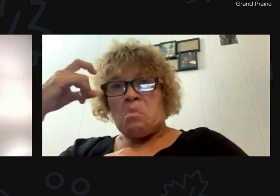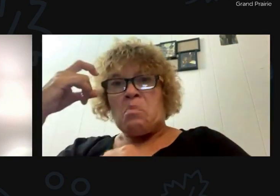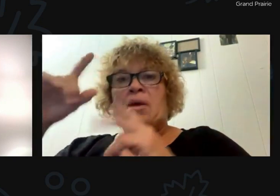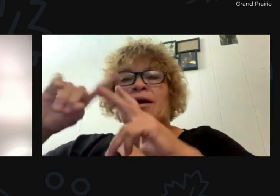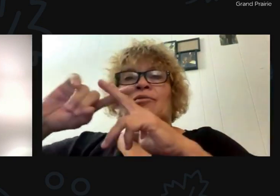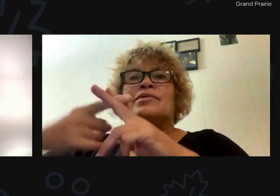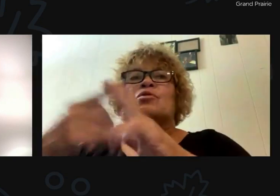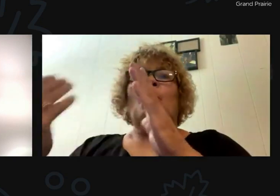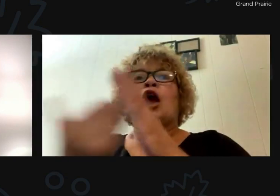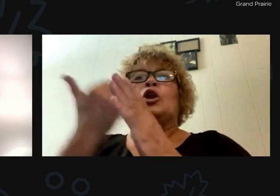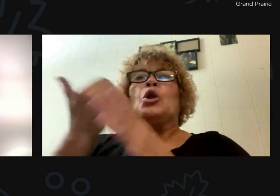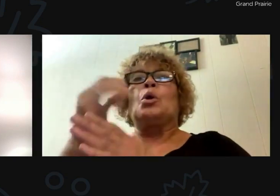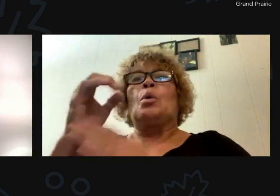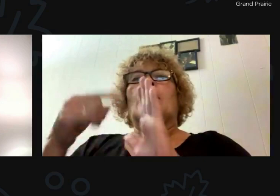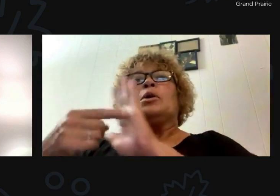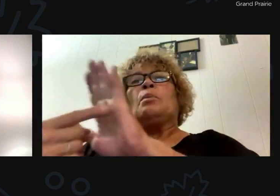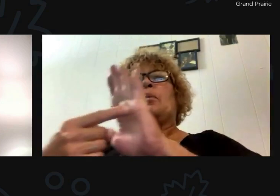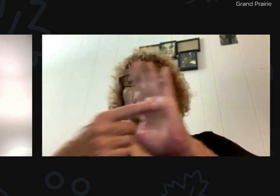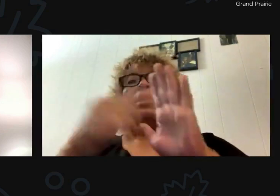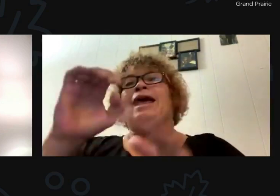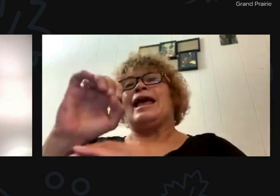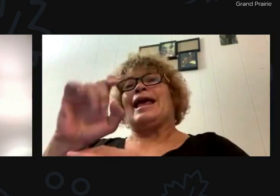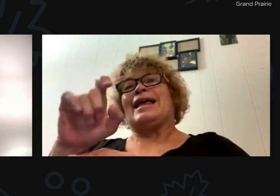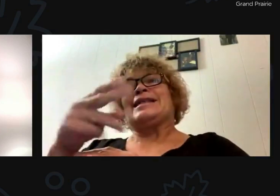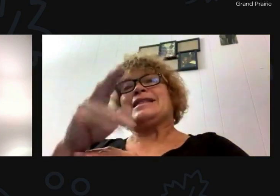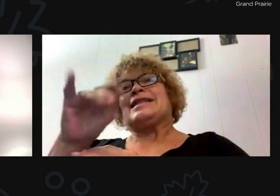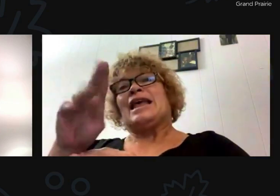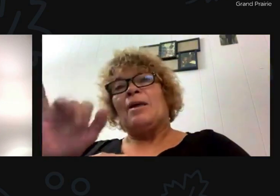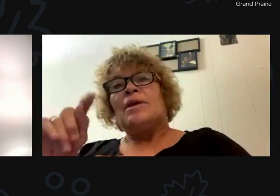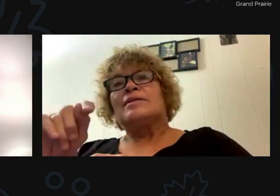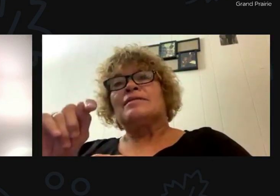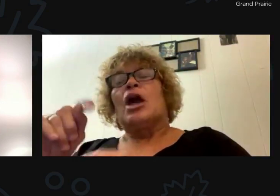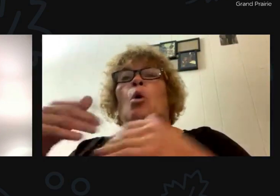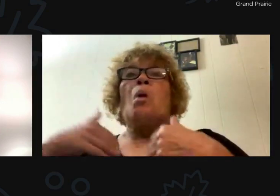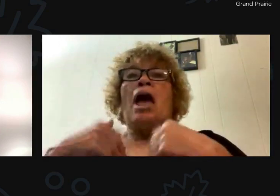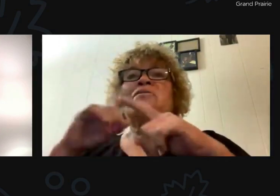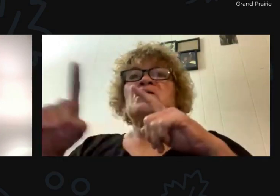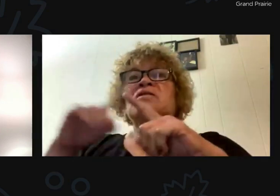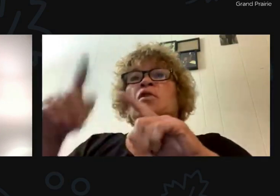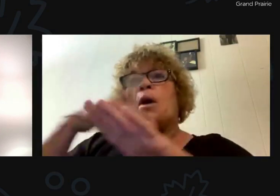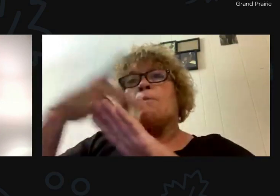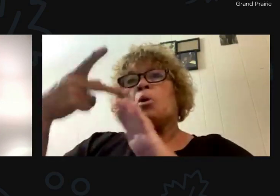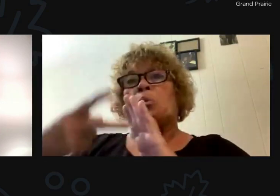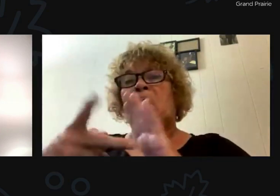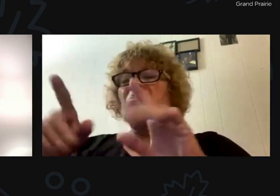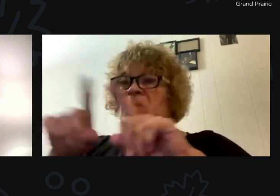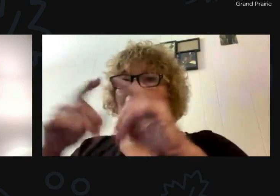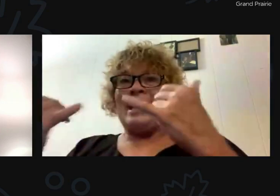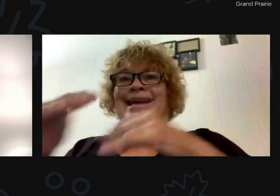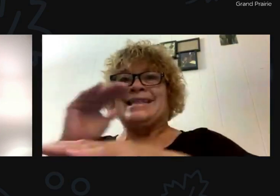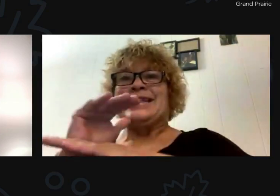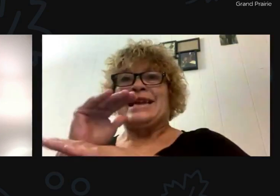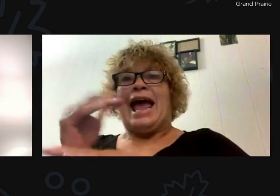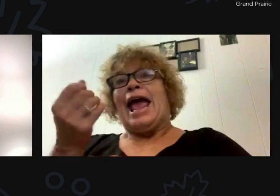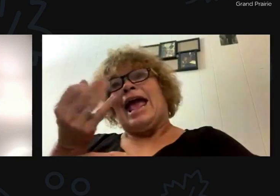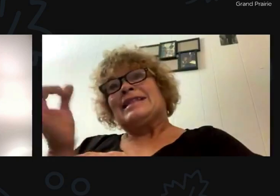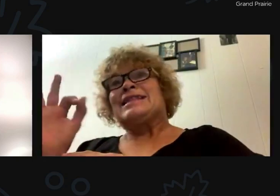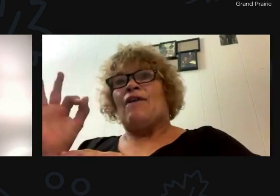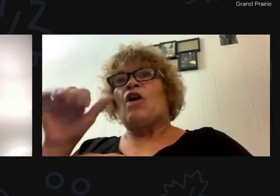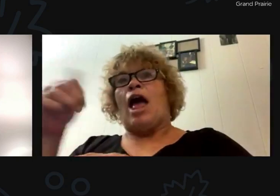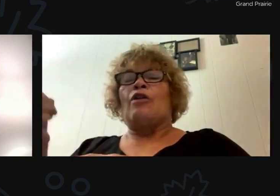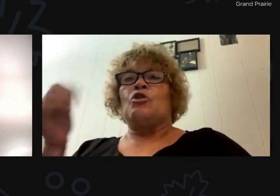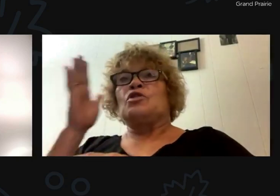new exhibit and will continue to include virtual programs like tonight's, as well as several others going into the future. And we've already